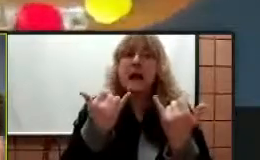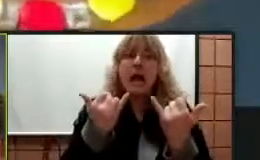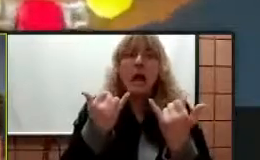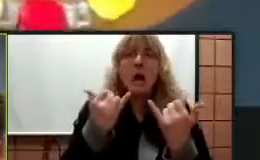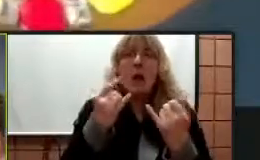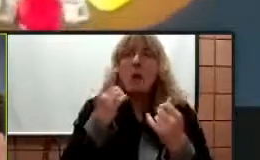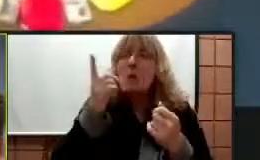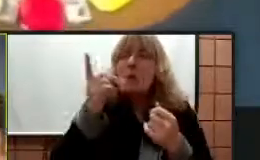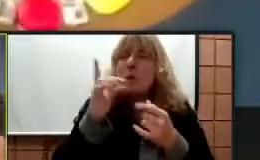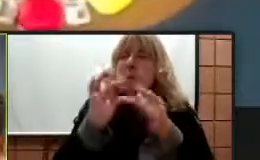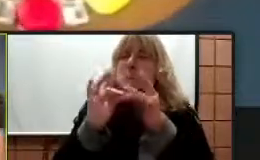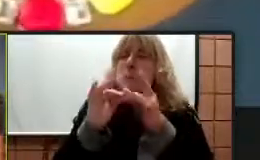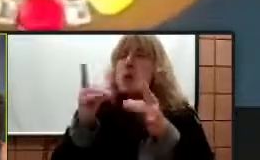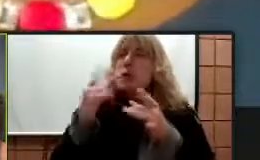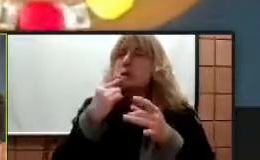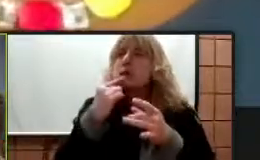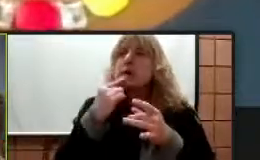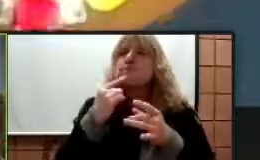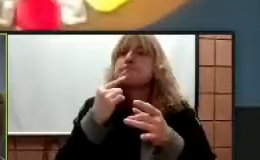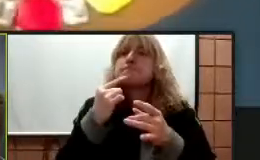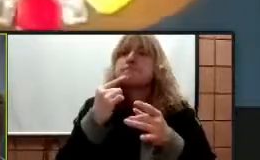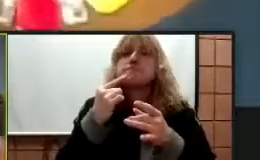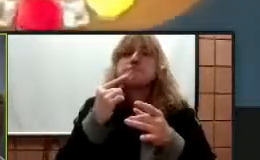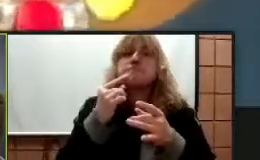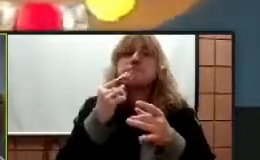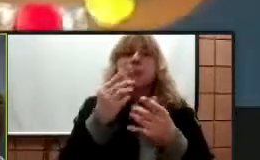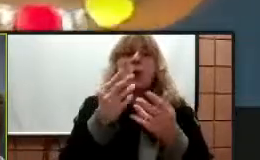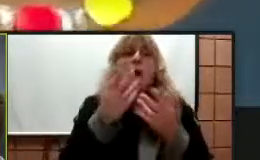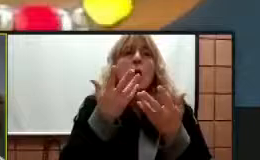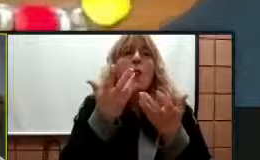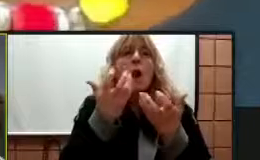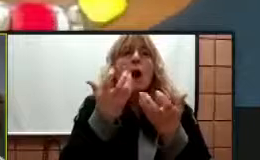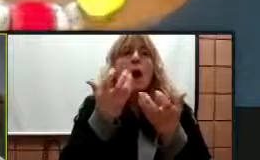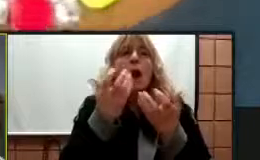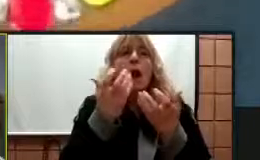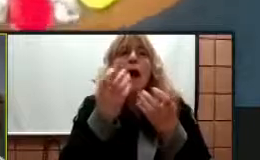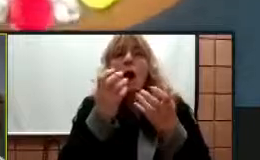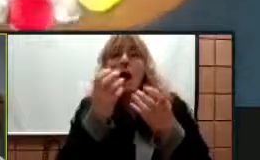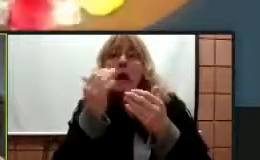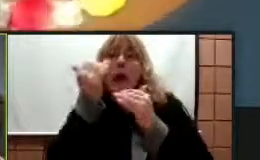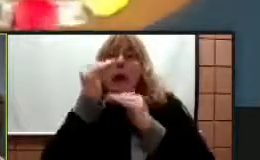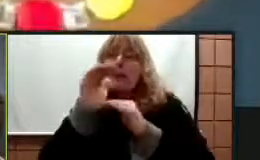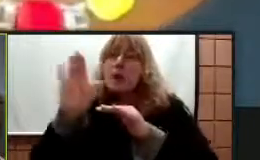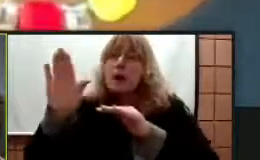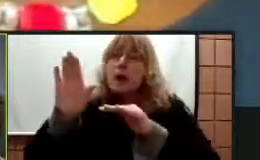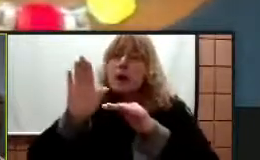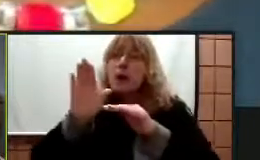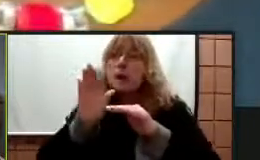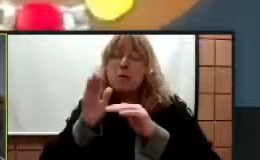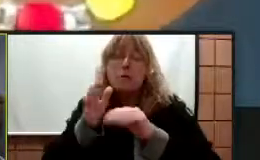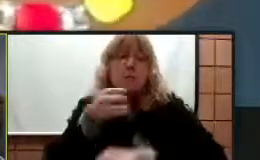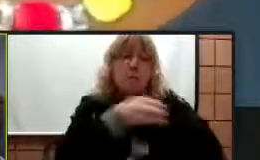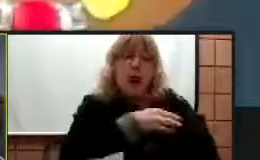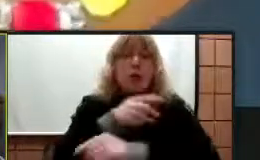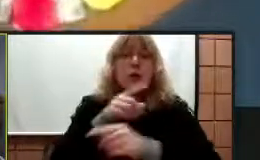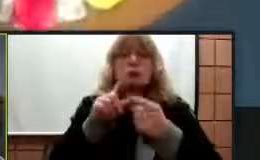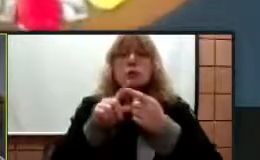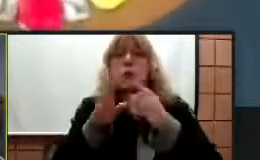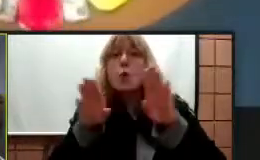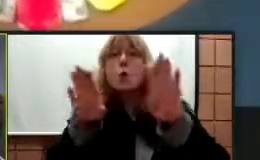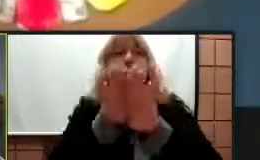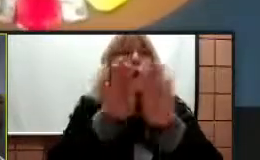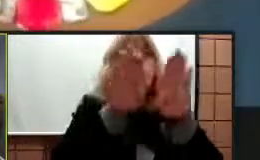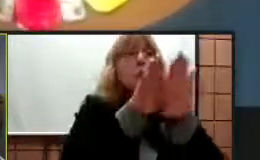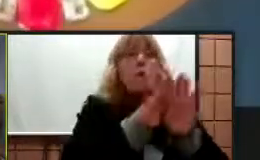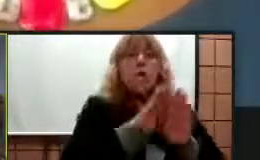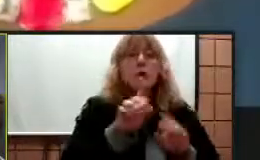limit the ability to close to just 28 days. So if the Department of Health and Services, for instance, if there